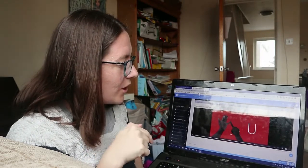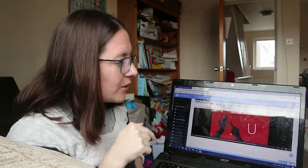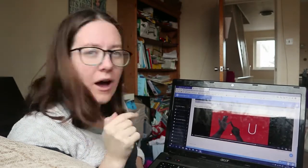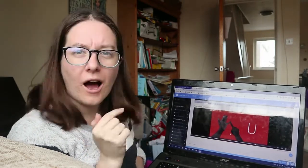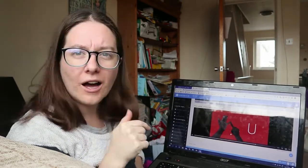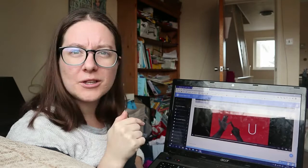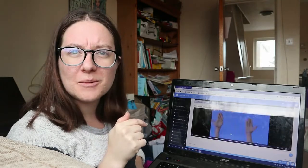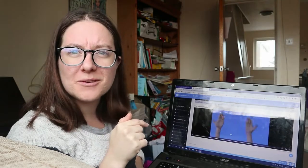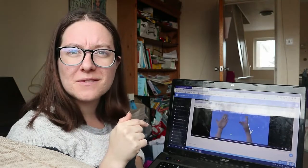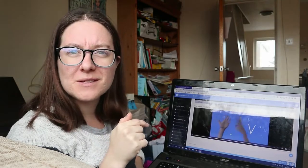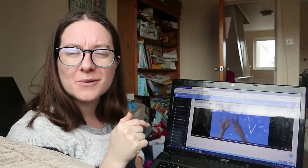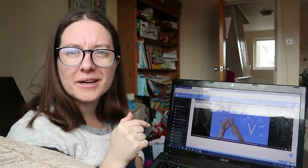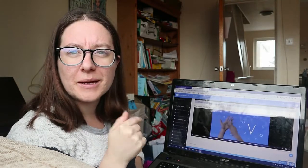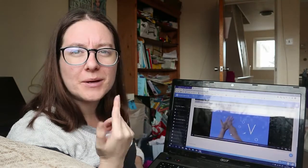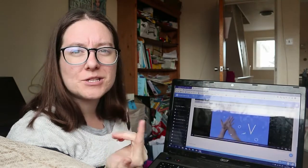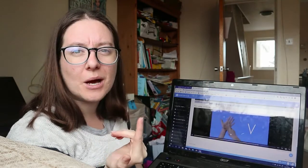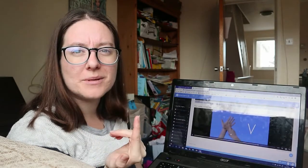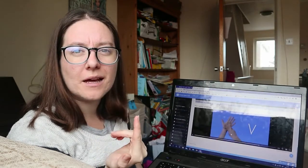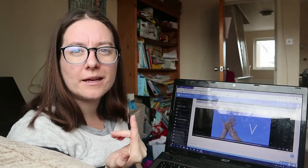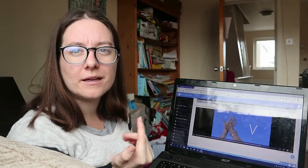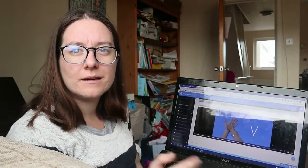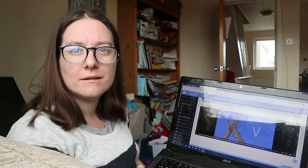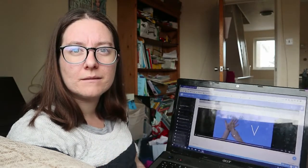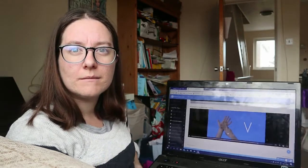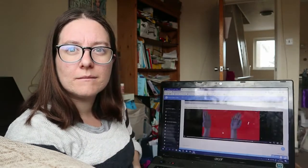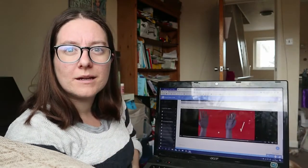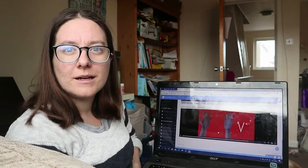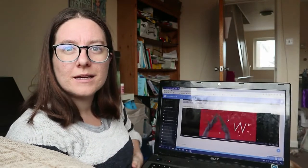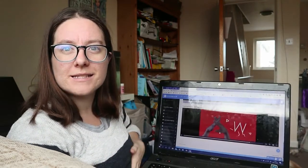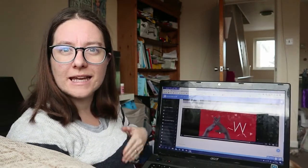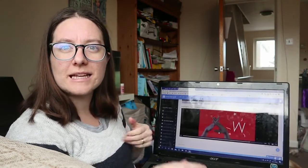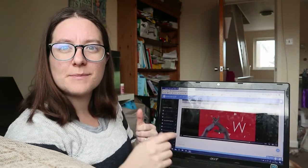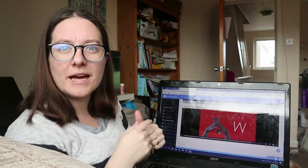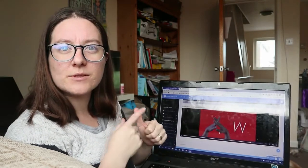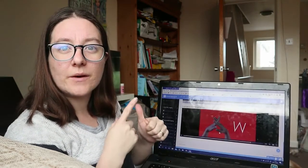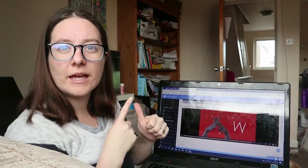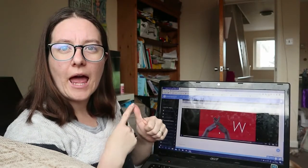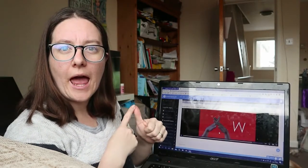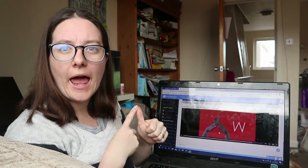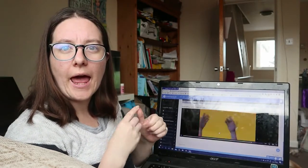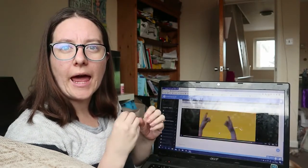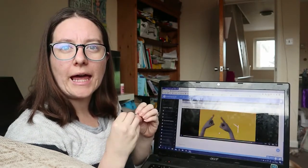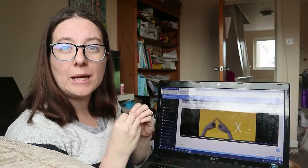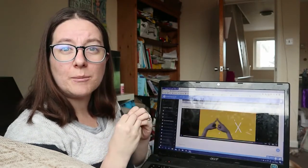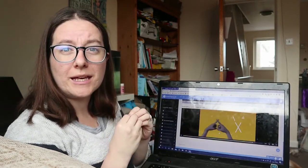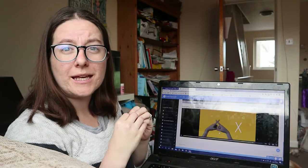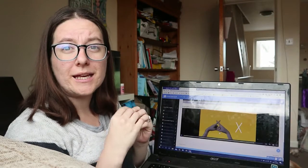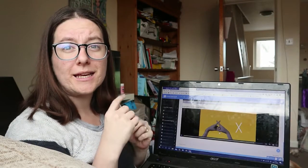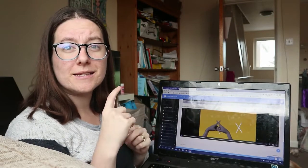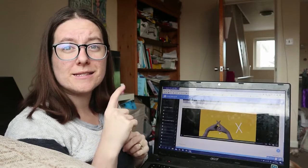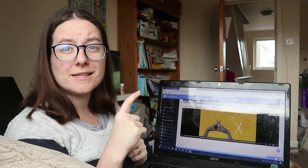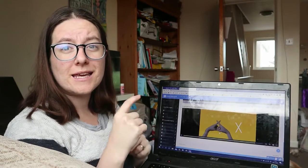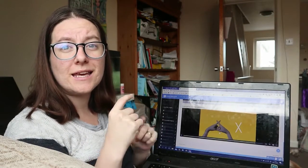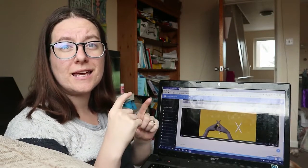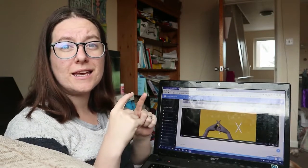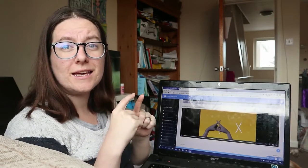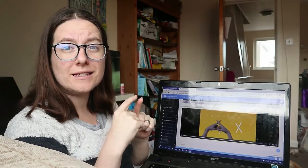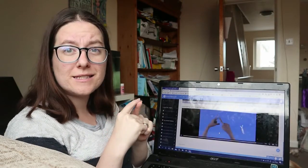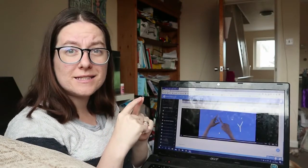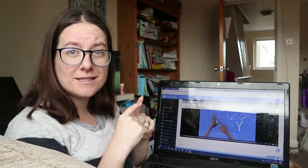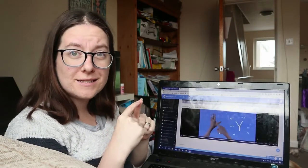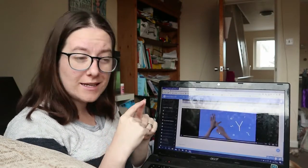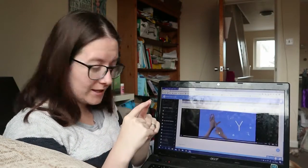So, I knew most of these already, which I was like, singing it into my head. I was going A, B, C,